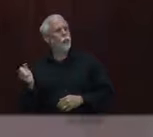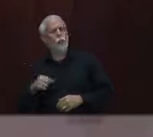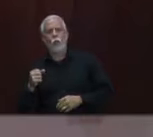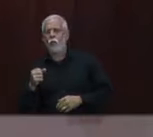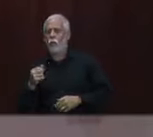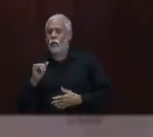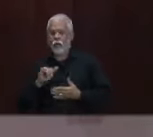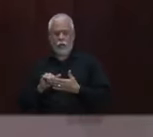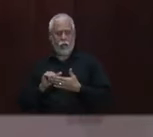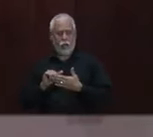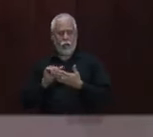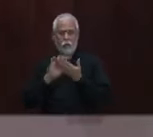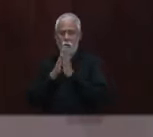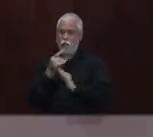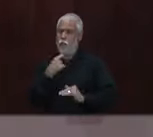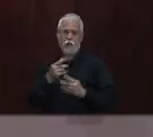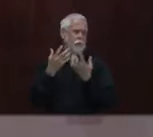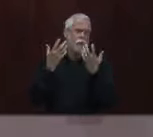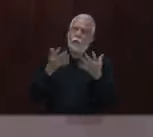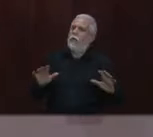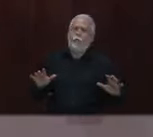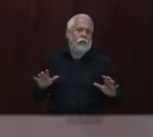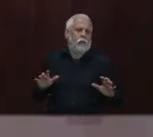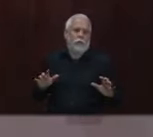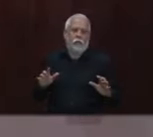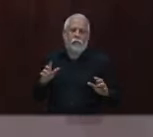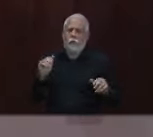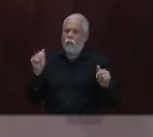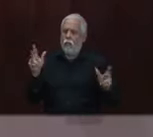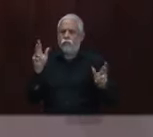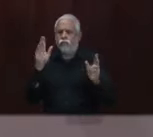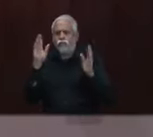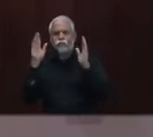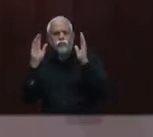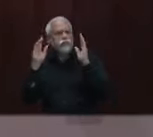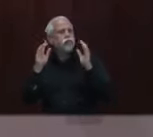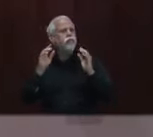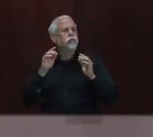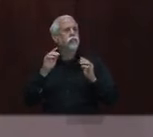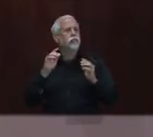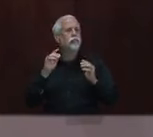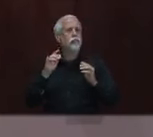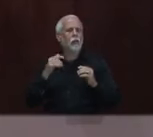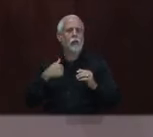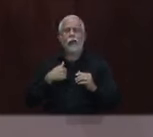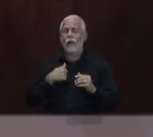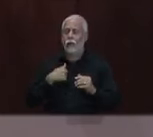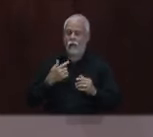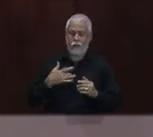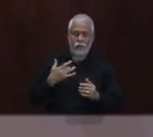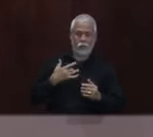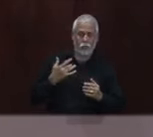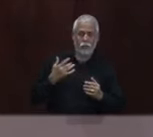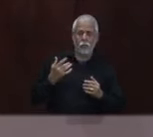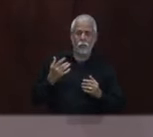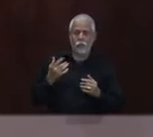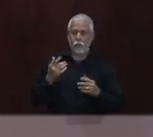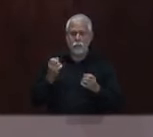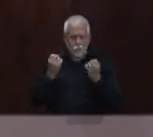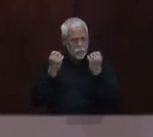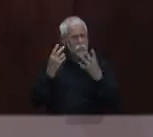white spot to turn red. Right. I think everybody that's listening does. And I think that a lot of people